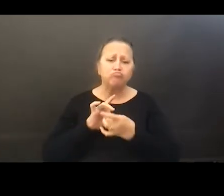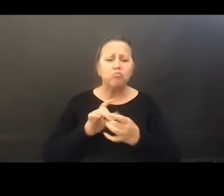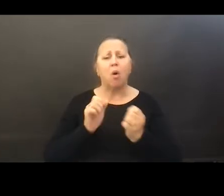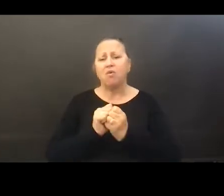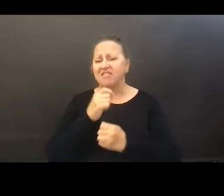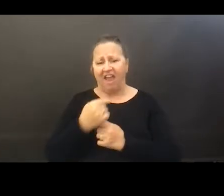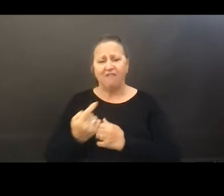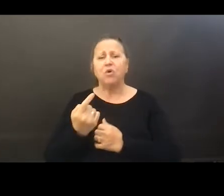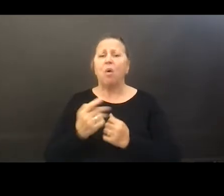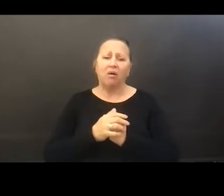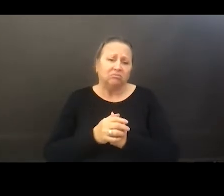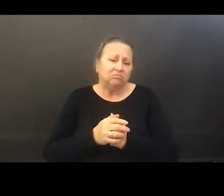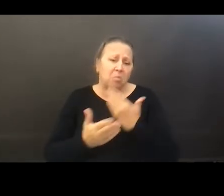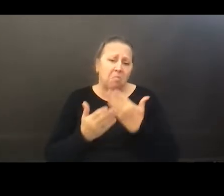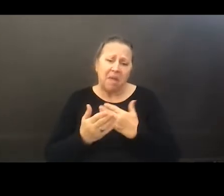interviewer.